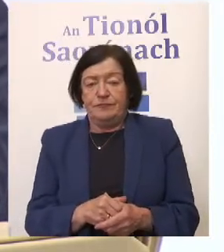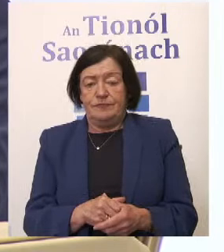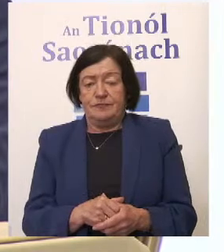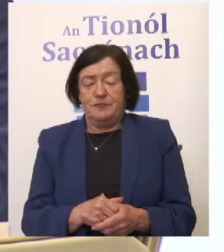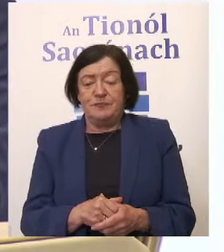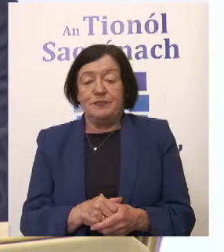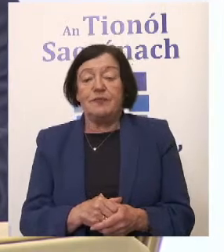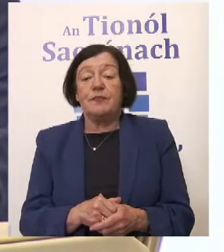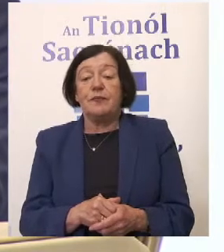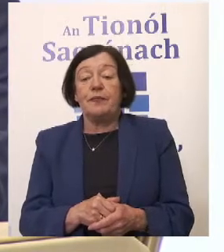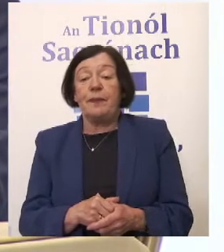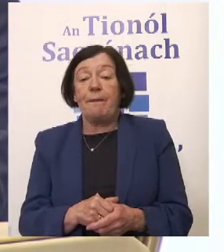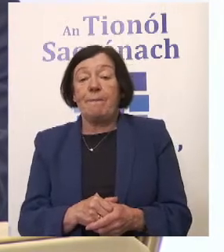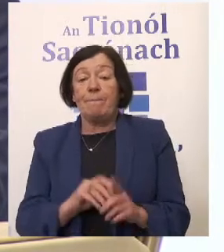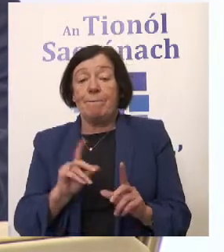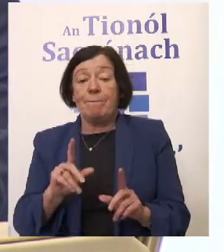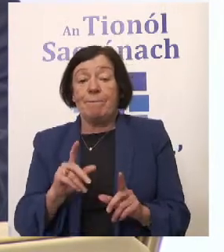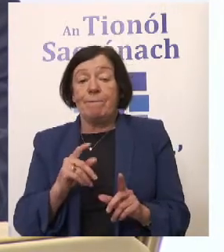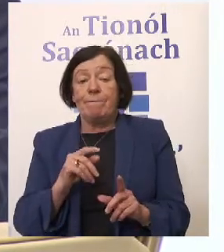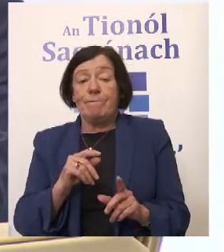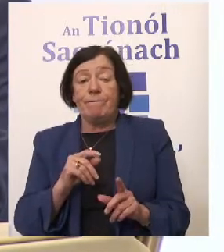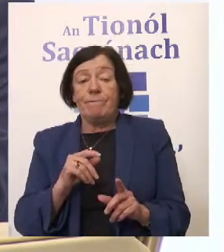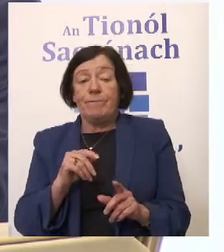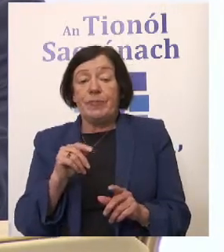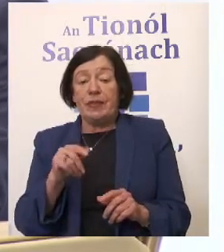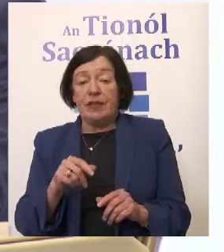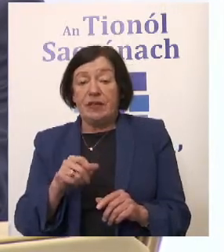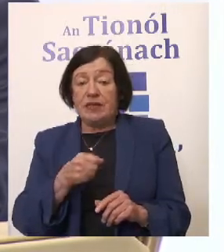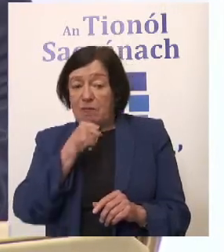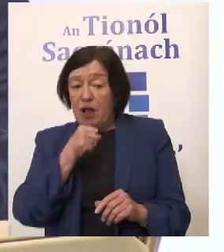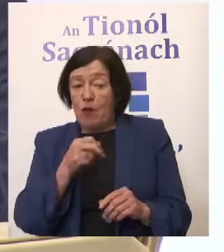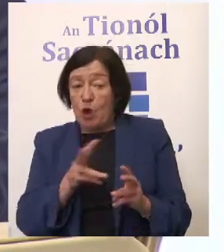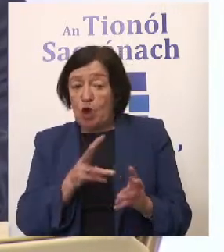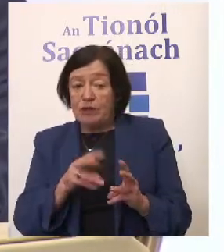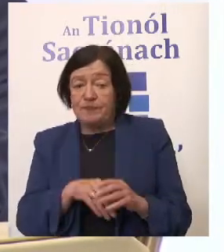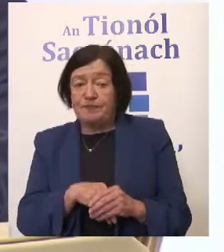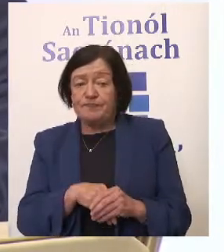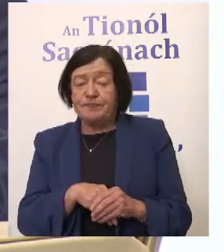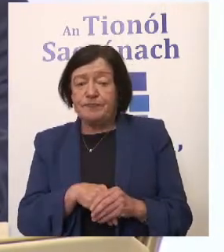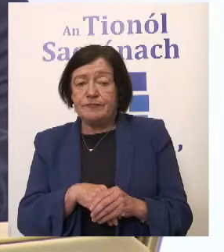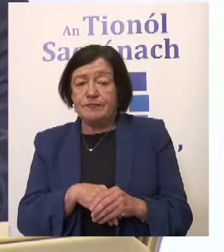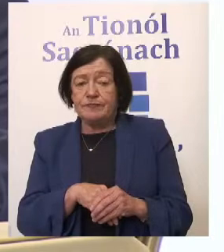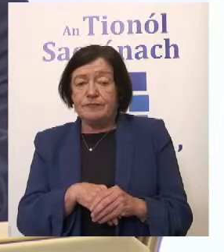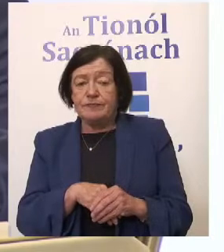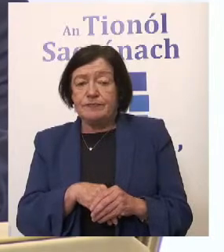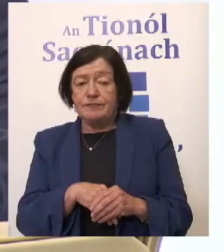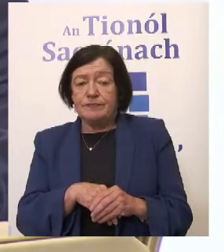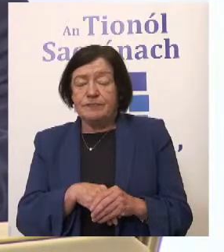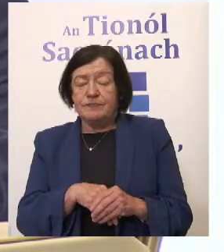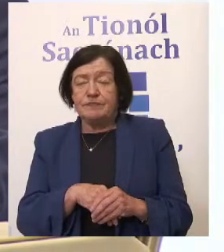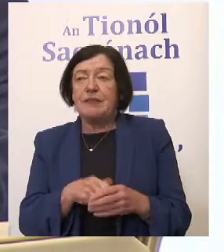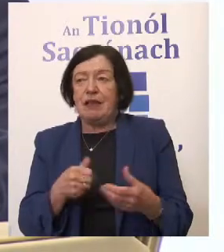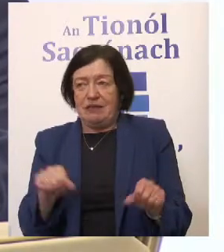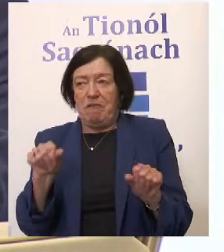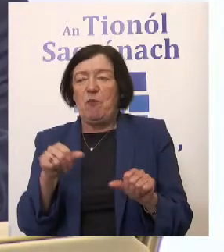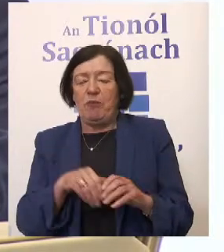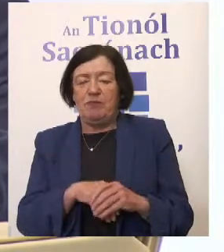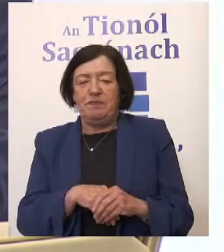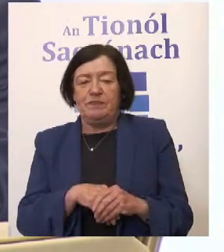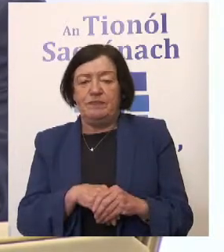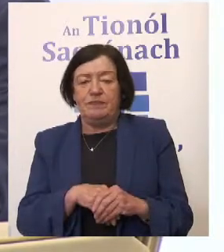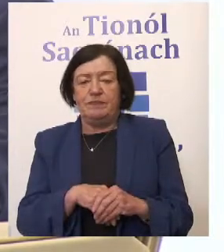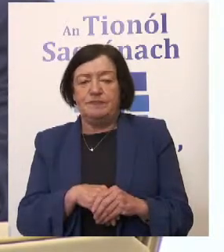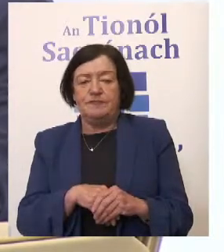Okay, sorry, just to come in there. Is the speaker working? There we go. I suppose,